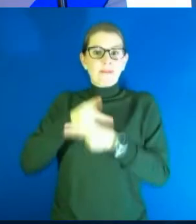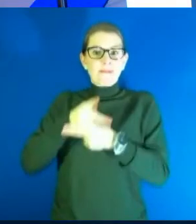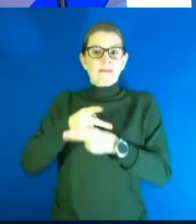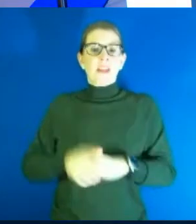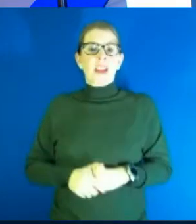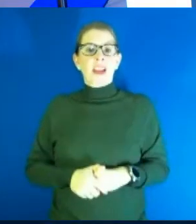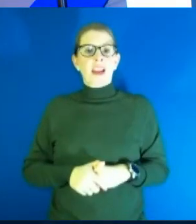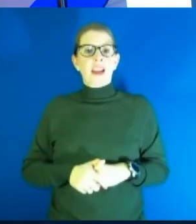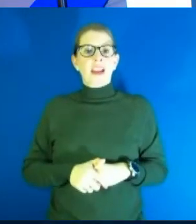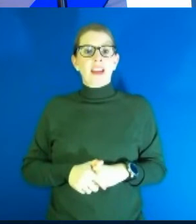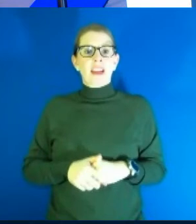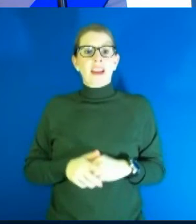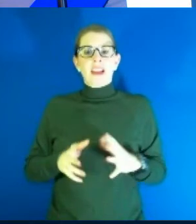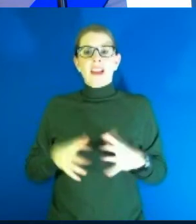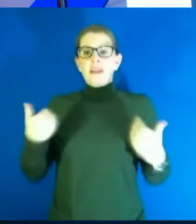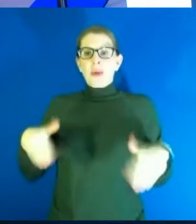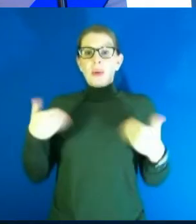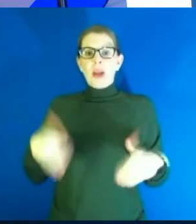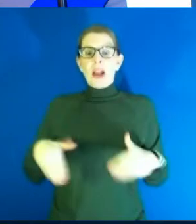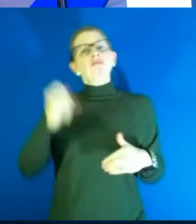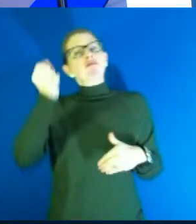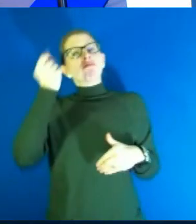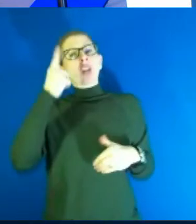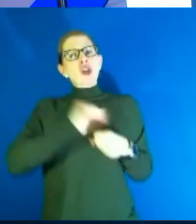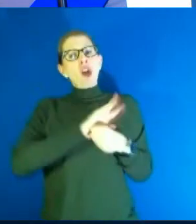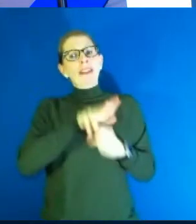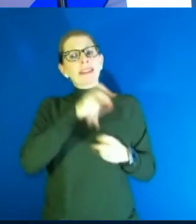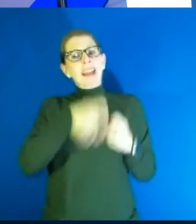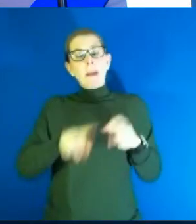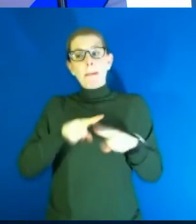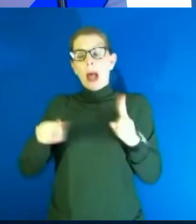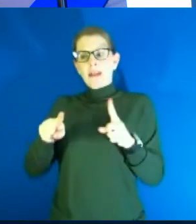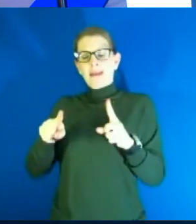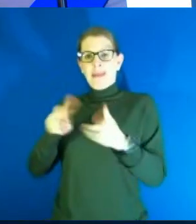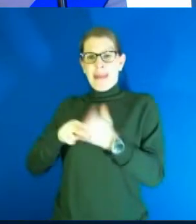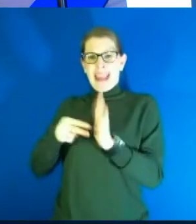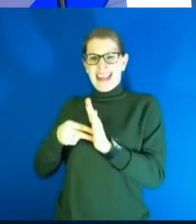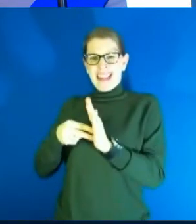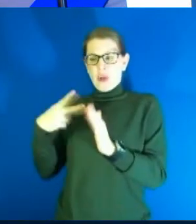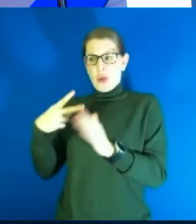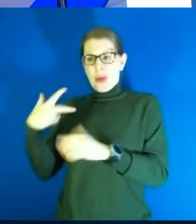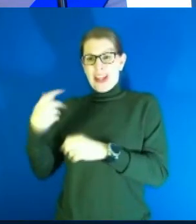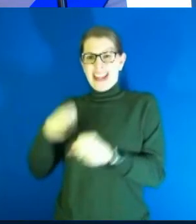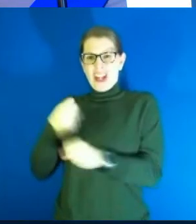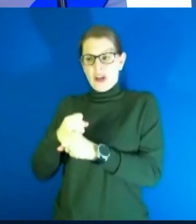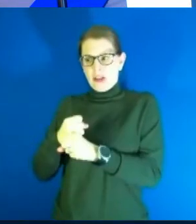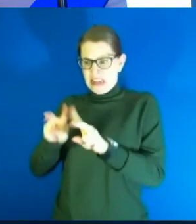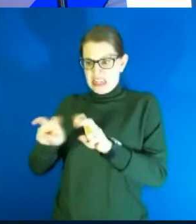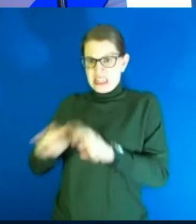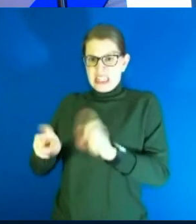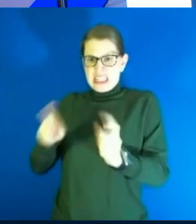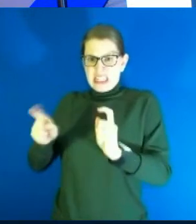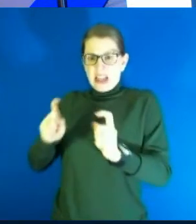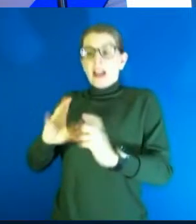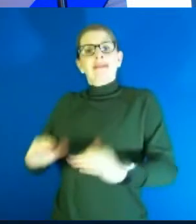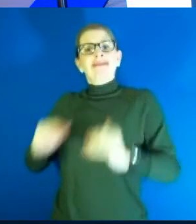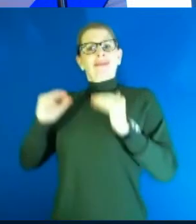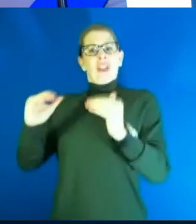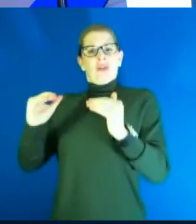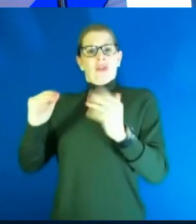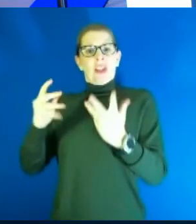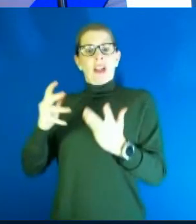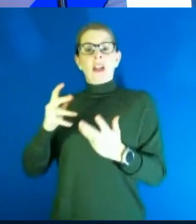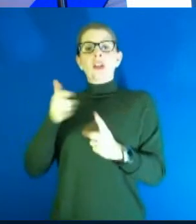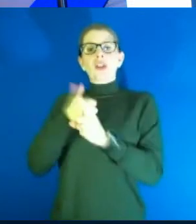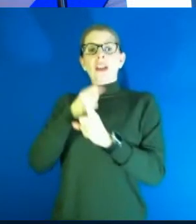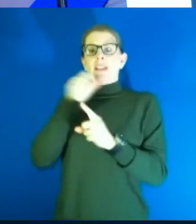going to come out so much better? There's no way you're going to go through 2-3 years of this and not be better on the other side, For right? Sure. Exactly. Dr. Hawkinson, you're not a pediatrician nor an